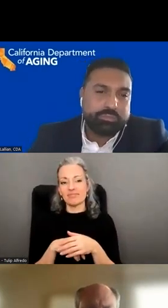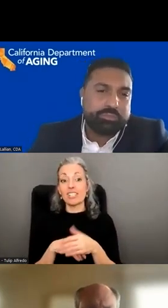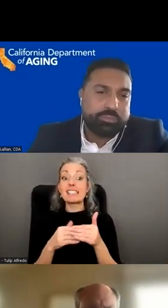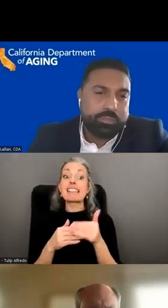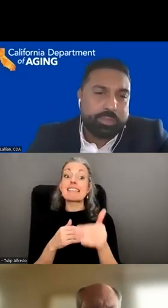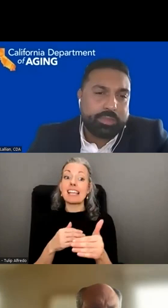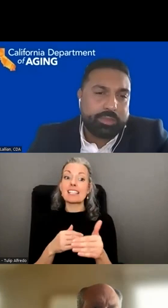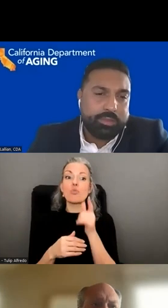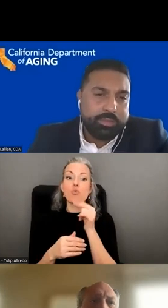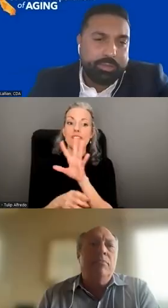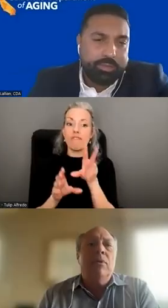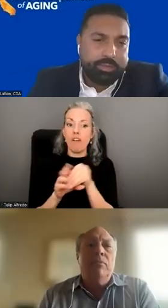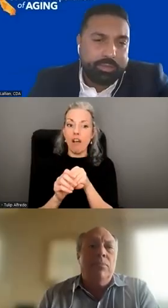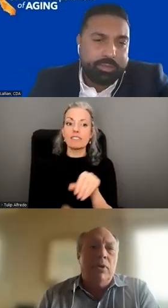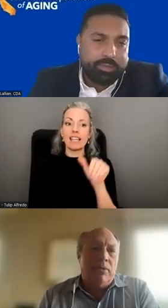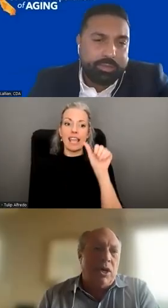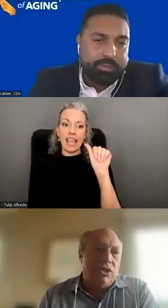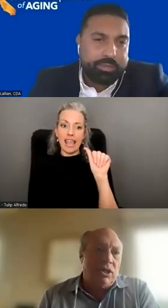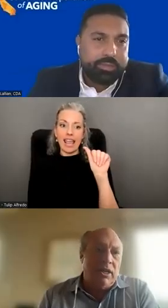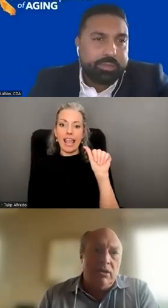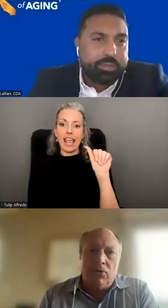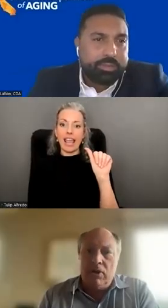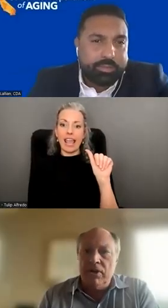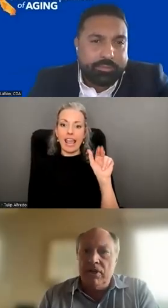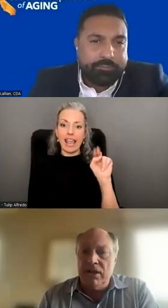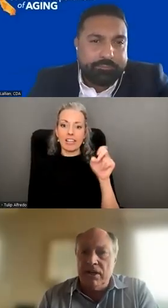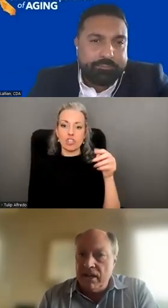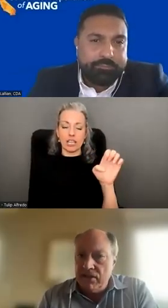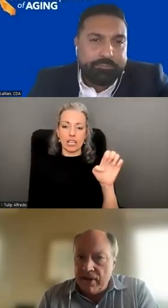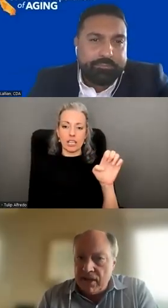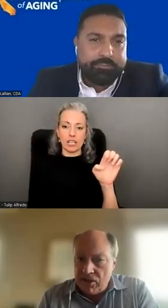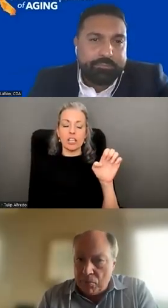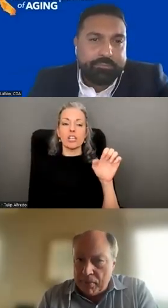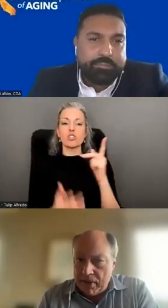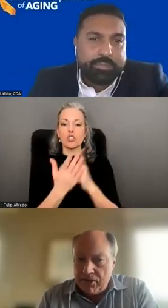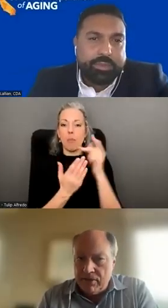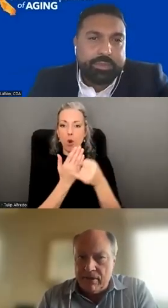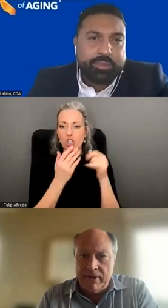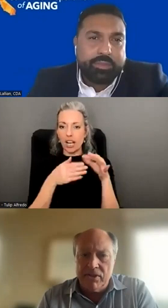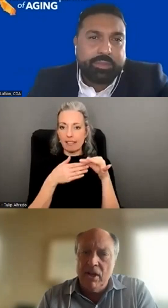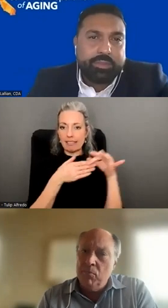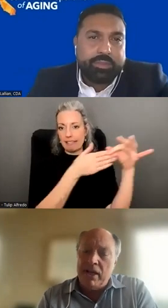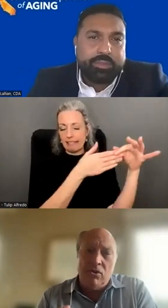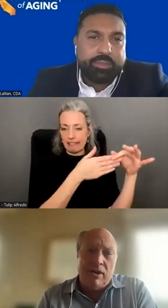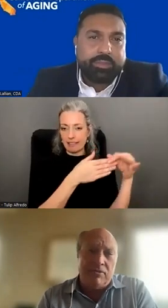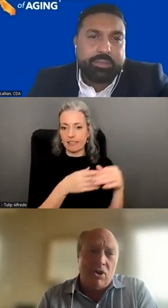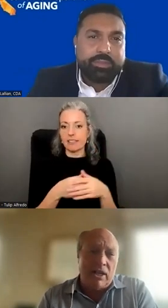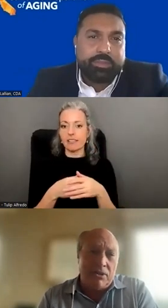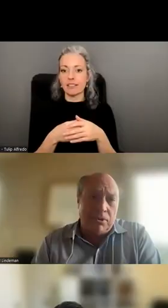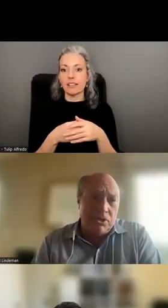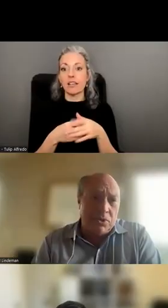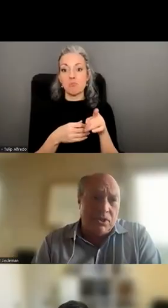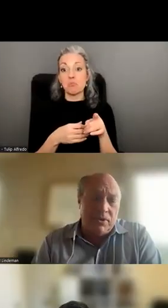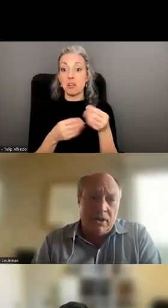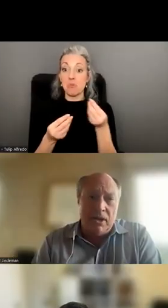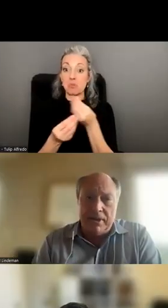we're thrilled is the project lead for conducting the next phase, a supplemental phase. But I do have to call out